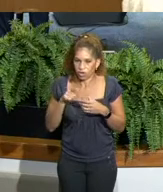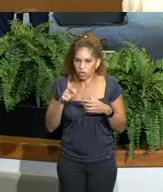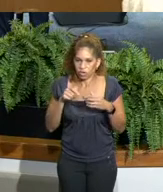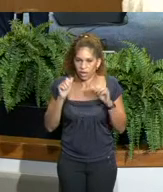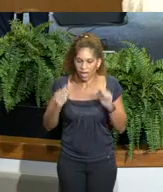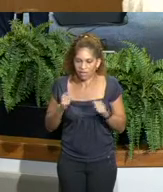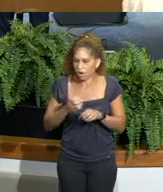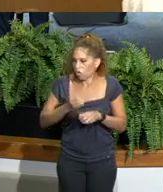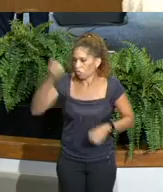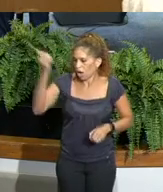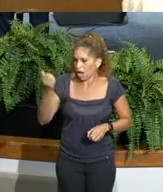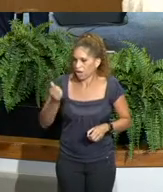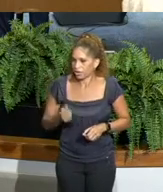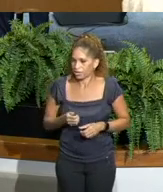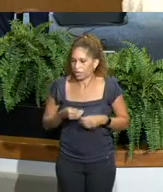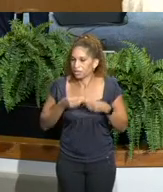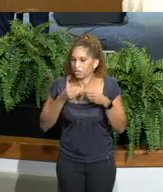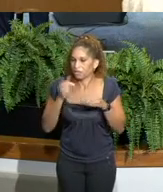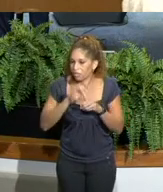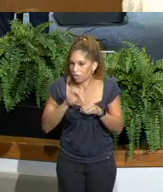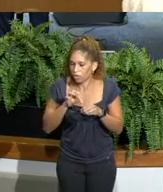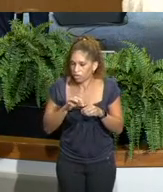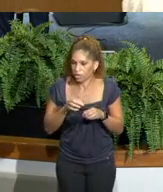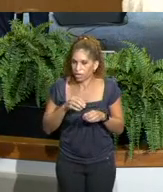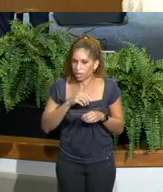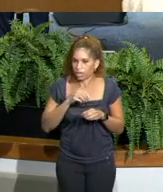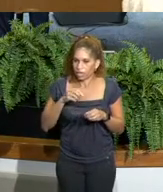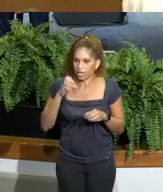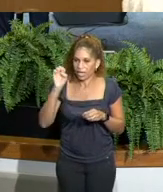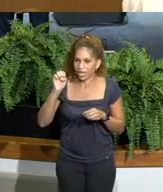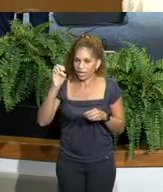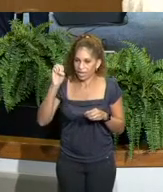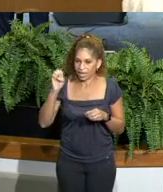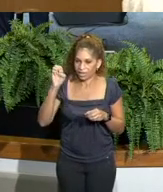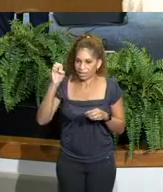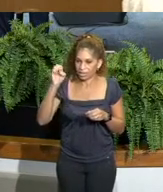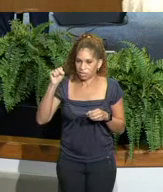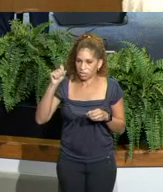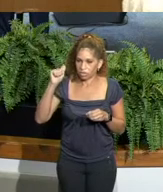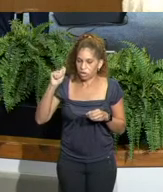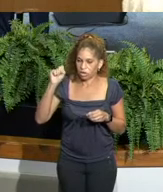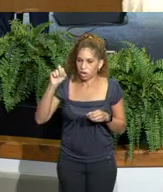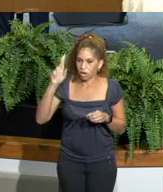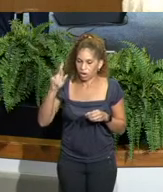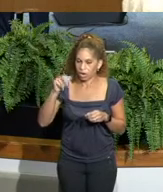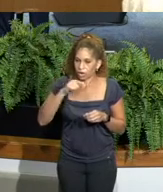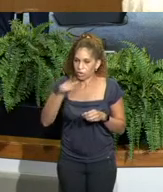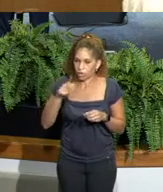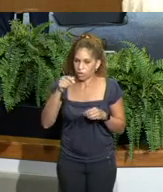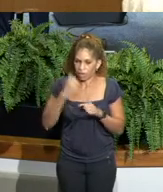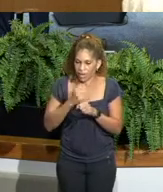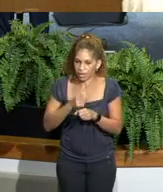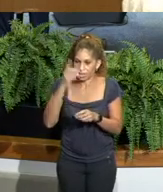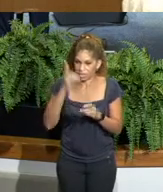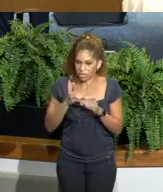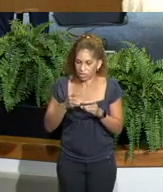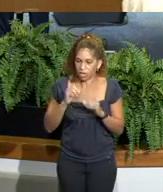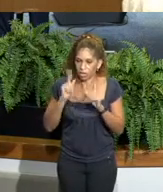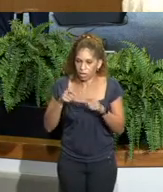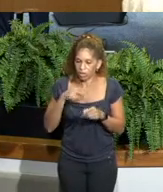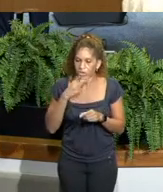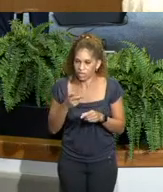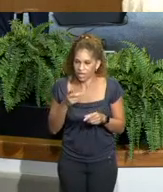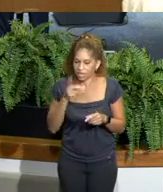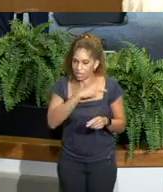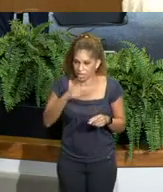it. Esther, you can make a decision. Go see the king. Amos, you can organize a remnant until